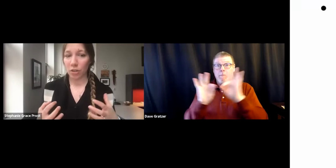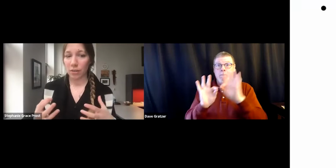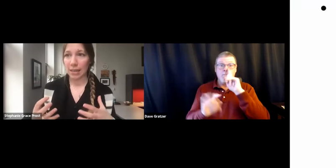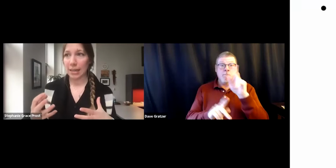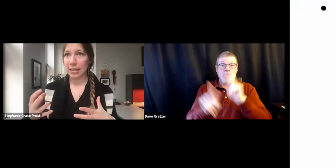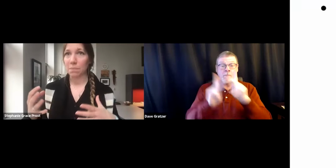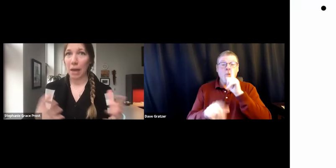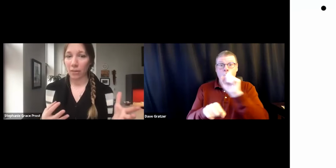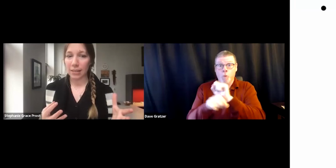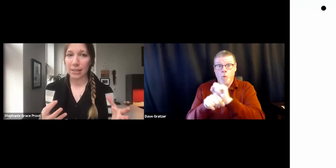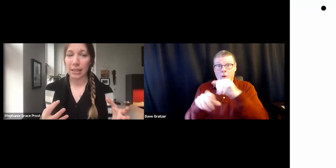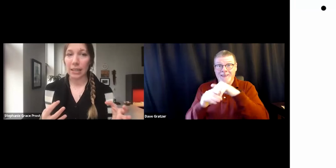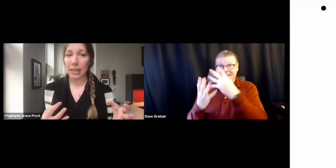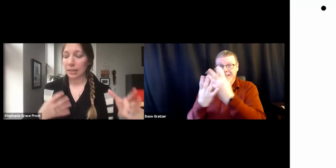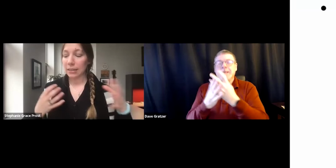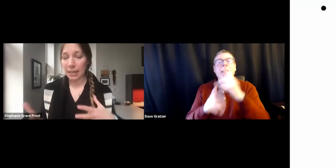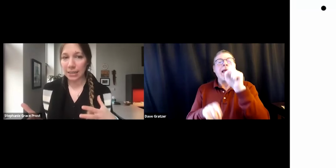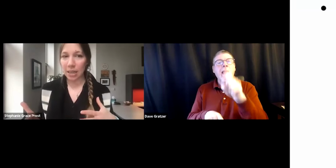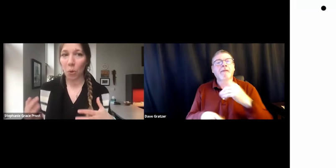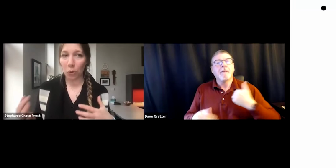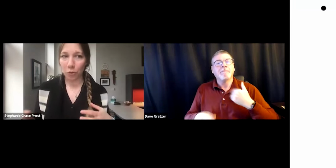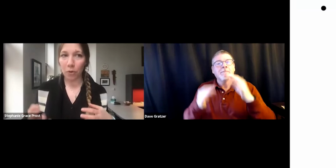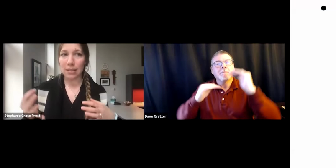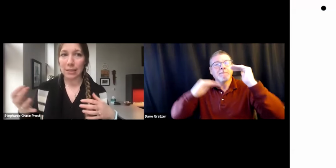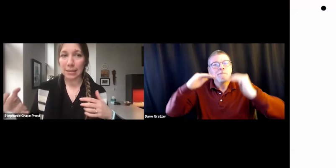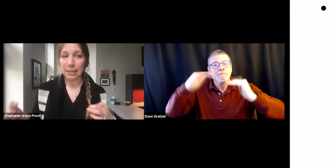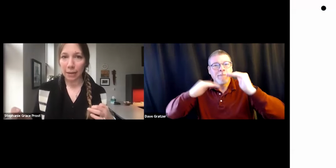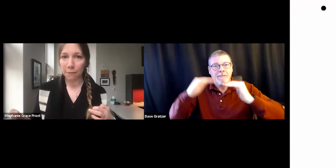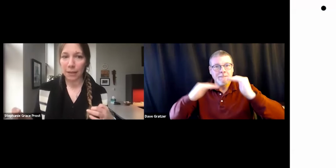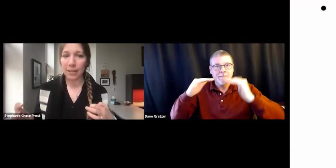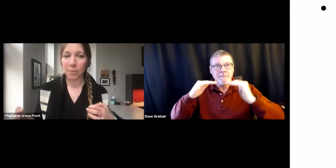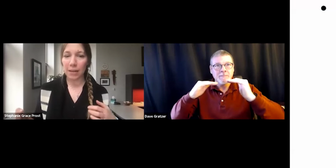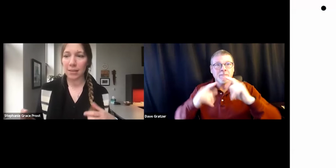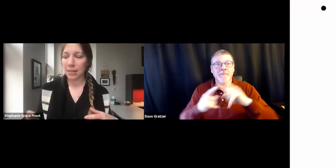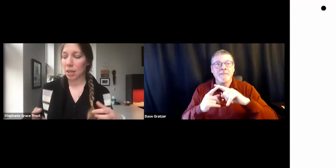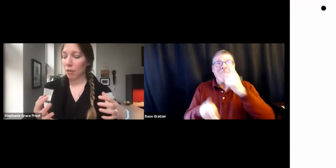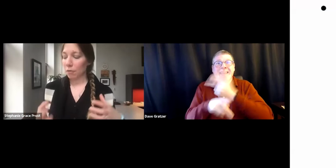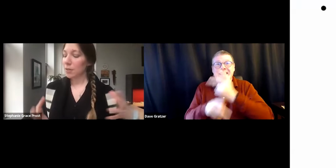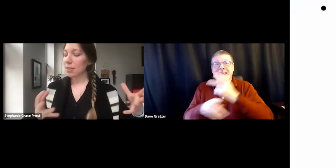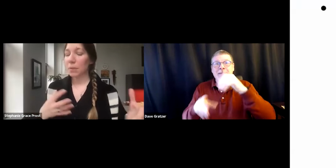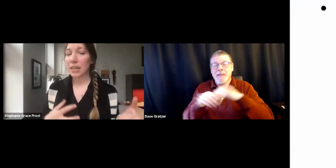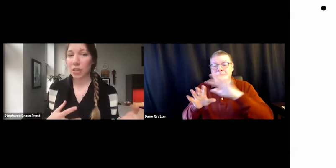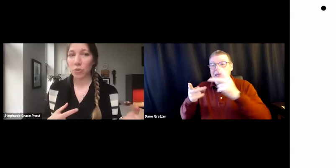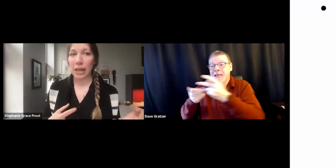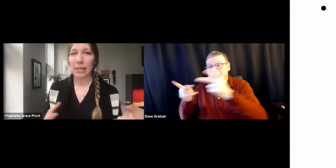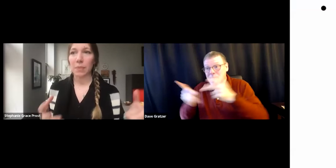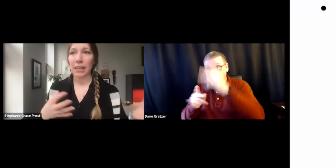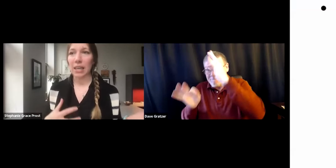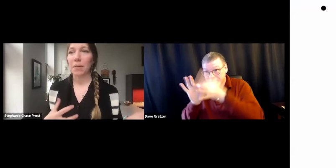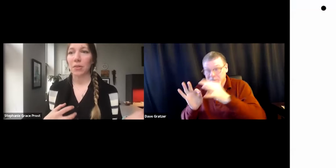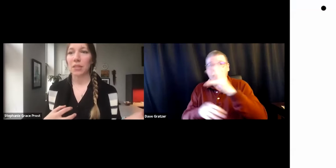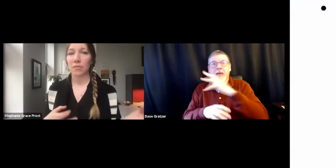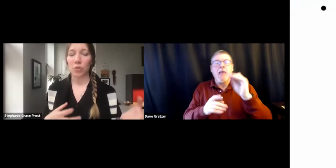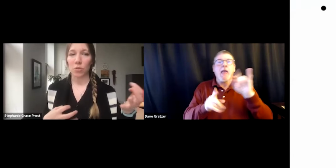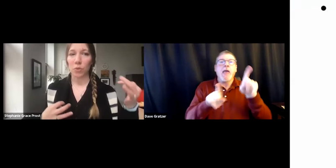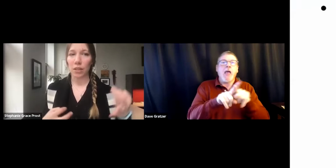in correctional settings is balancing the need to keep older persons safe in these spaces versus the potential gains by